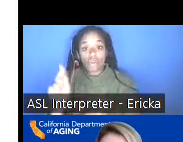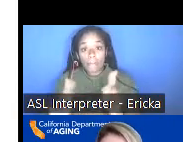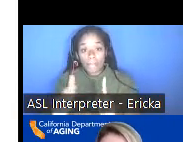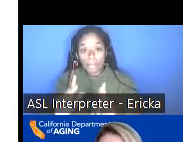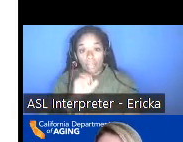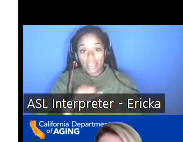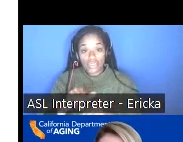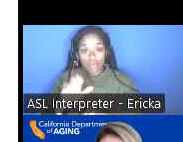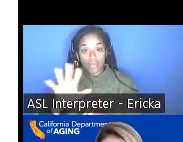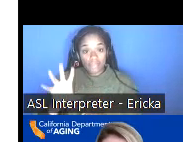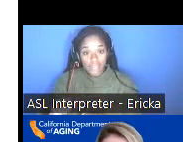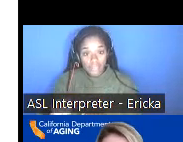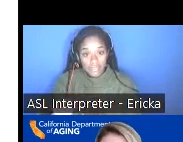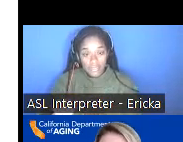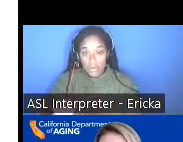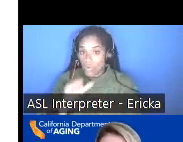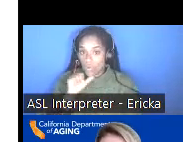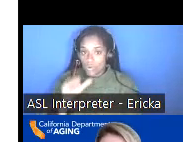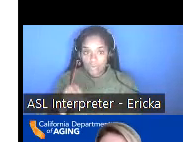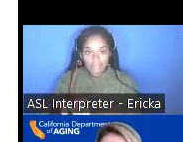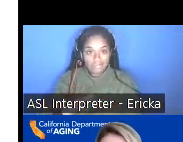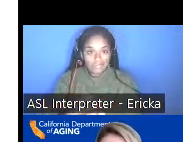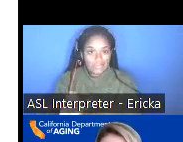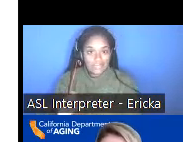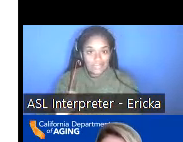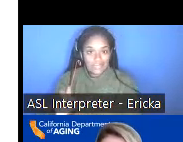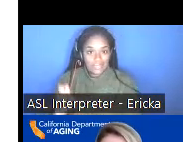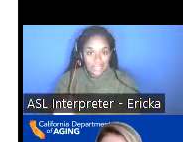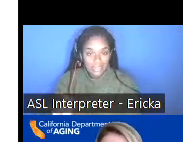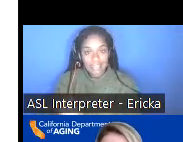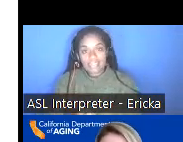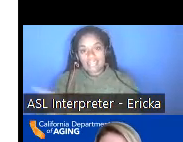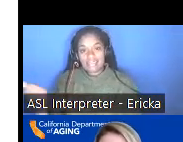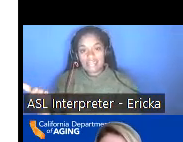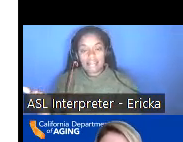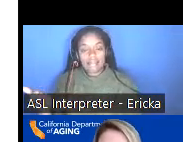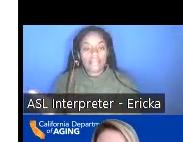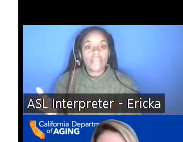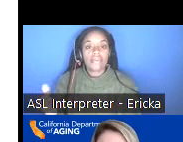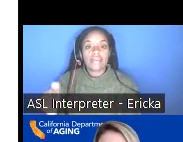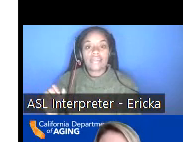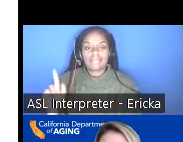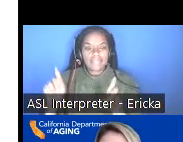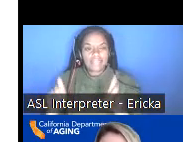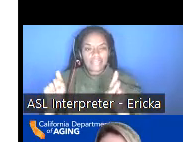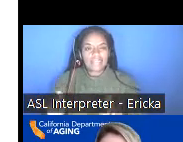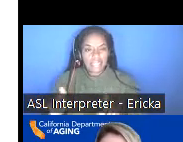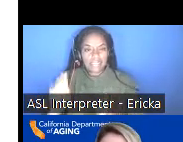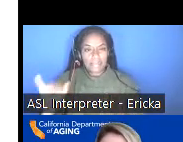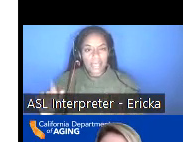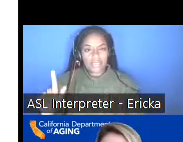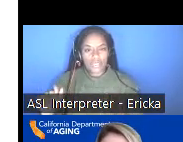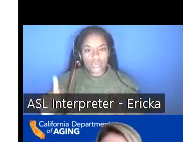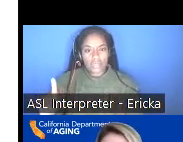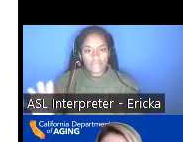and older who are undocumented, eliminating the Medi-Cal asset test by 2024, eliminating